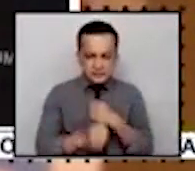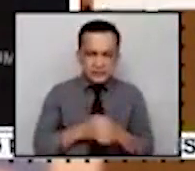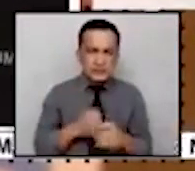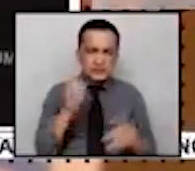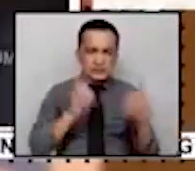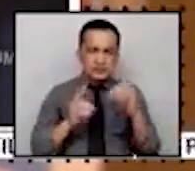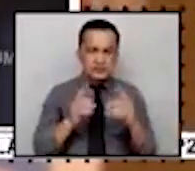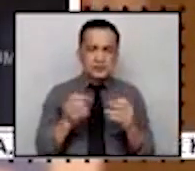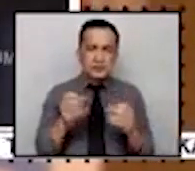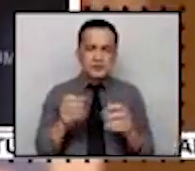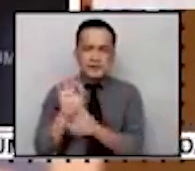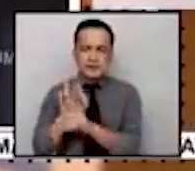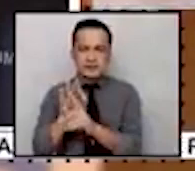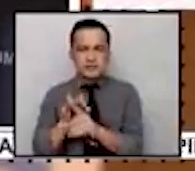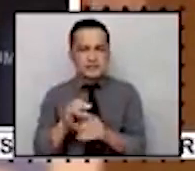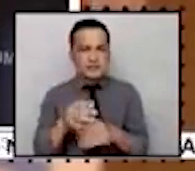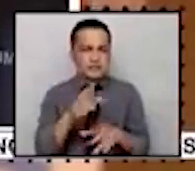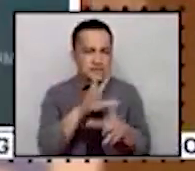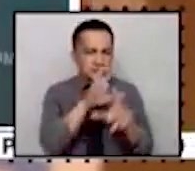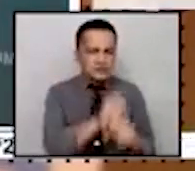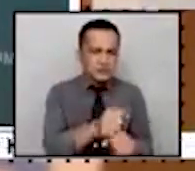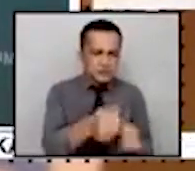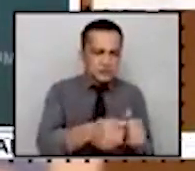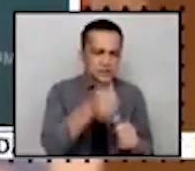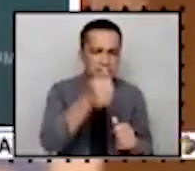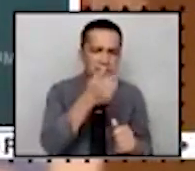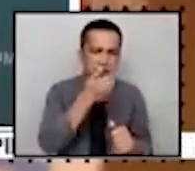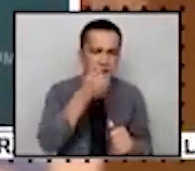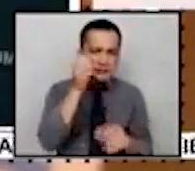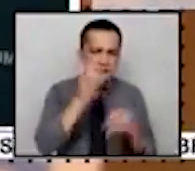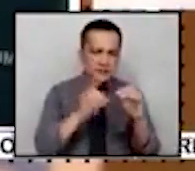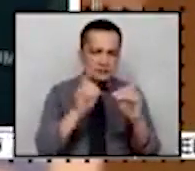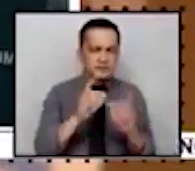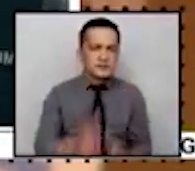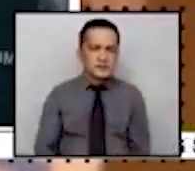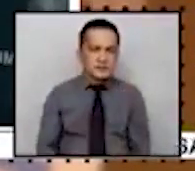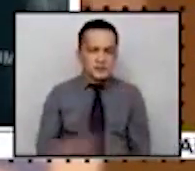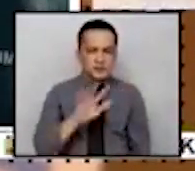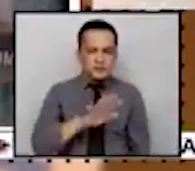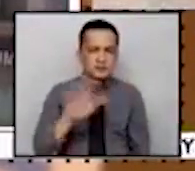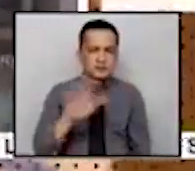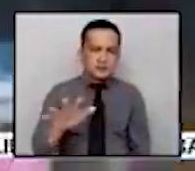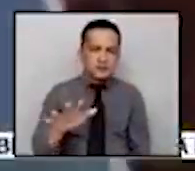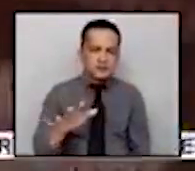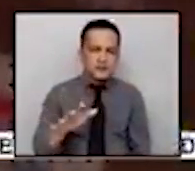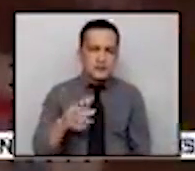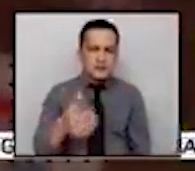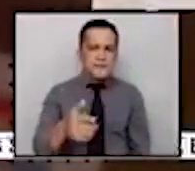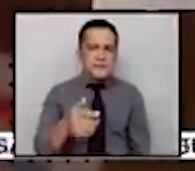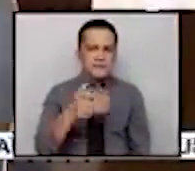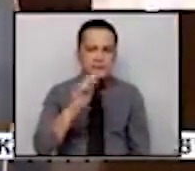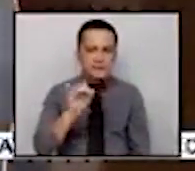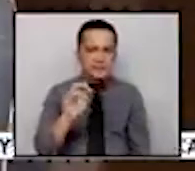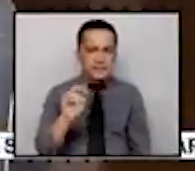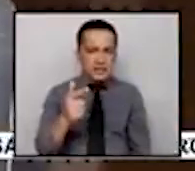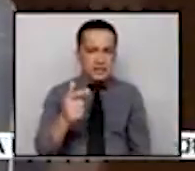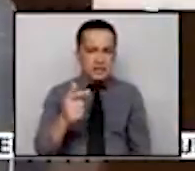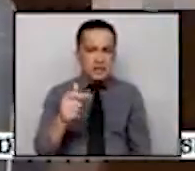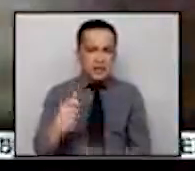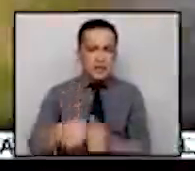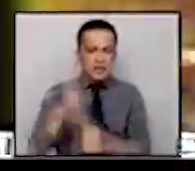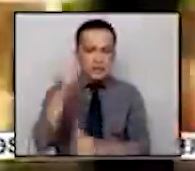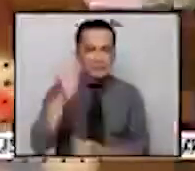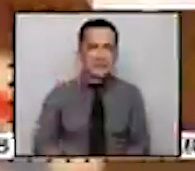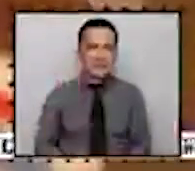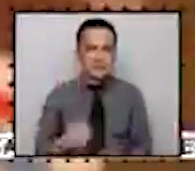at nanalo pa itong Best Drama sa 55th Baeksang Arts Awards. Number 3,